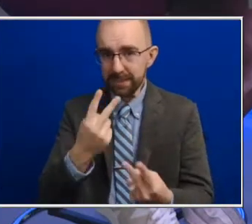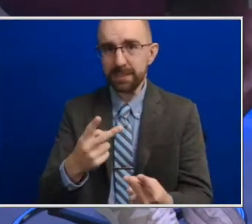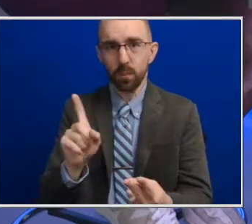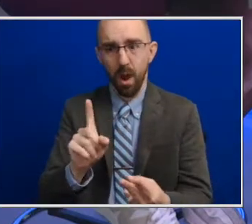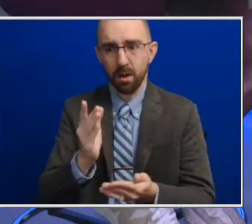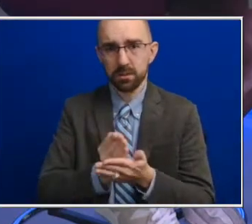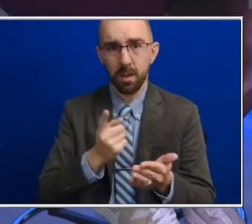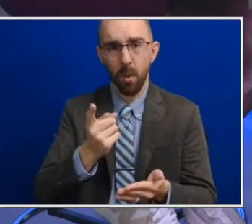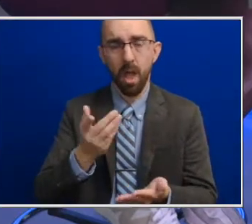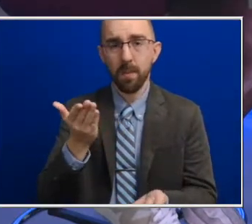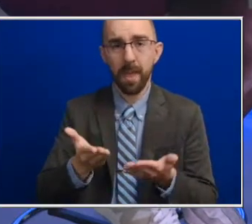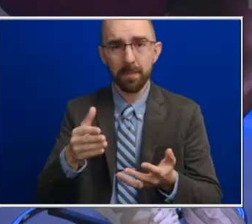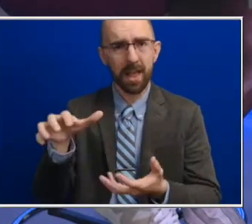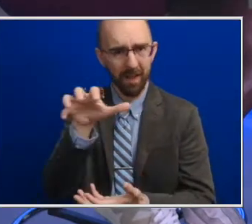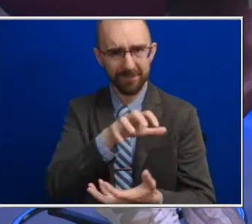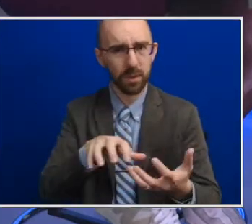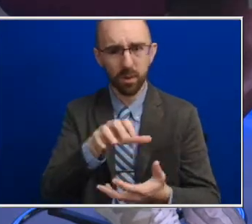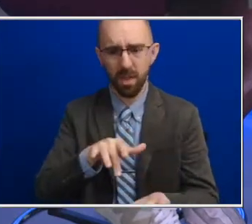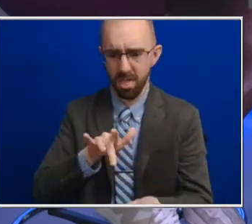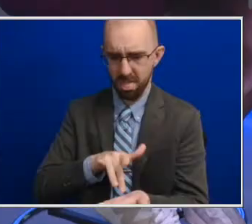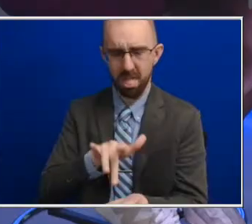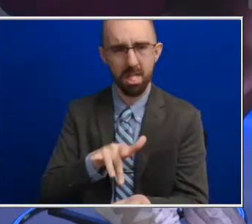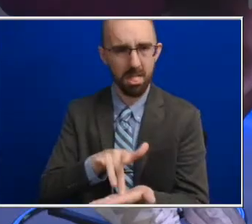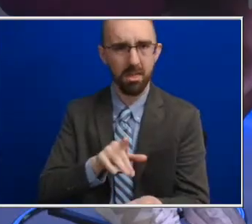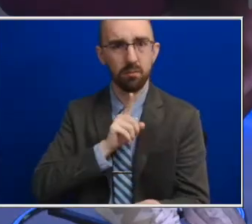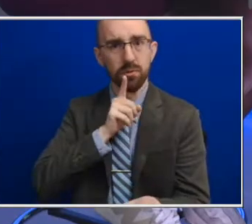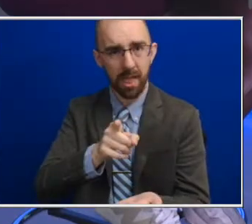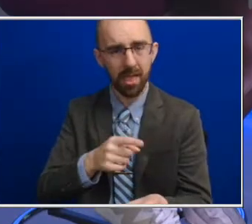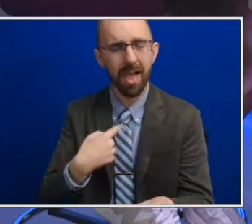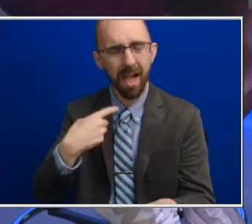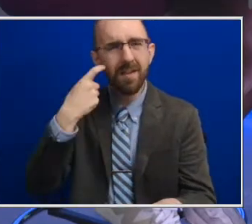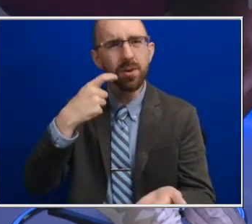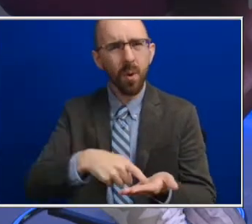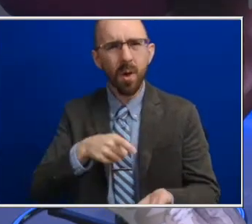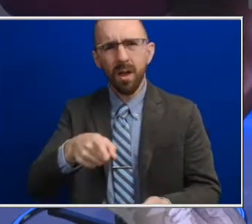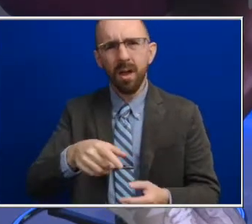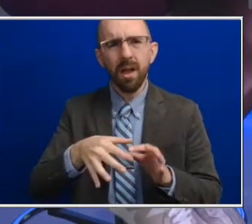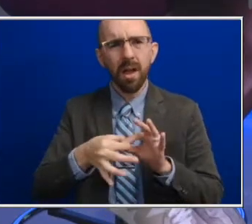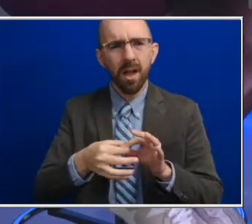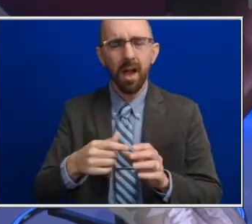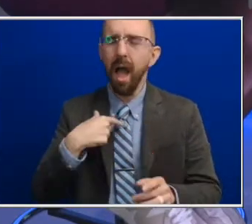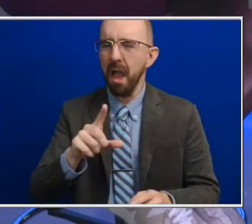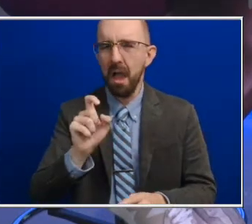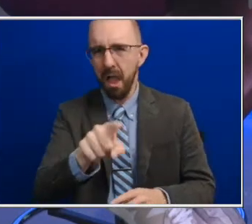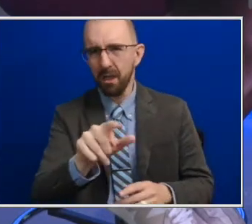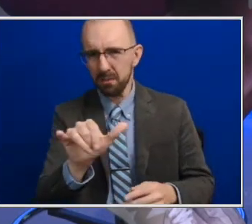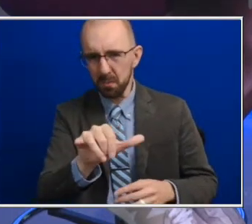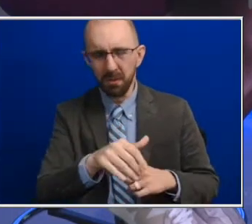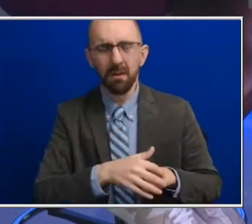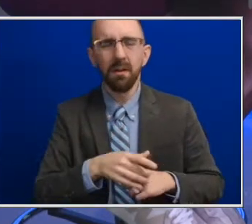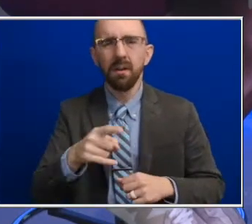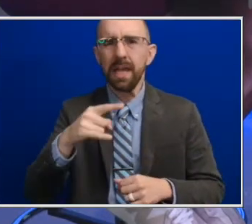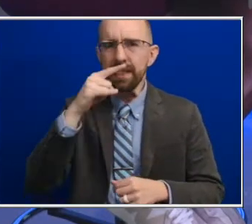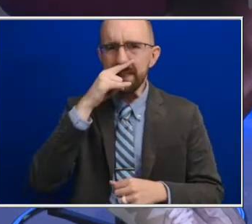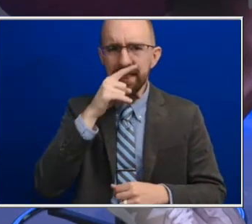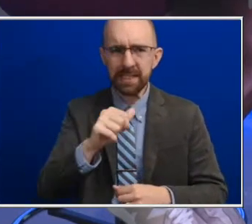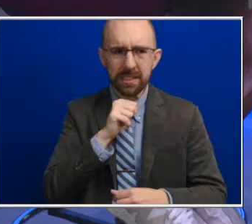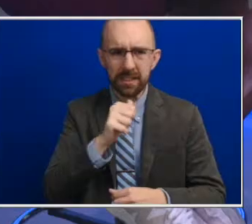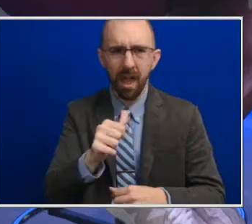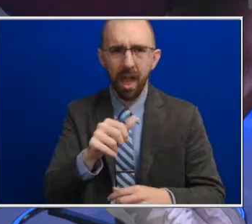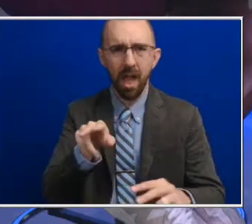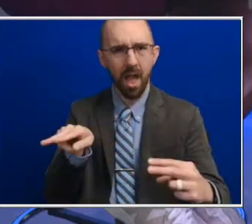get confused. Correct. And I have noticed, does this have to do, I'll ask you, I've noticed kids aren't giving as much eye